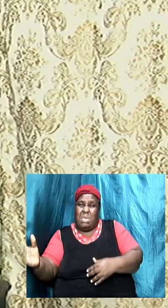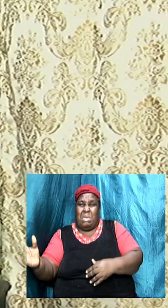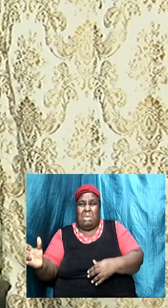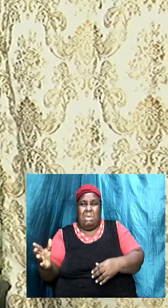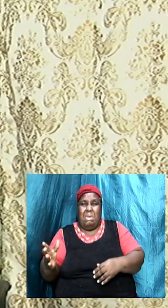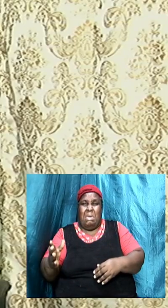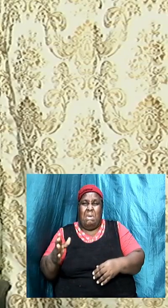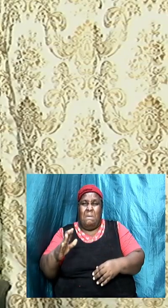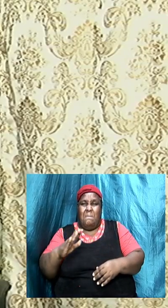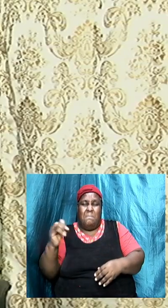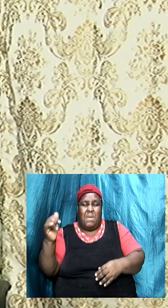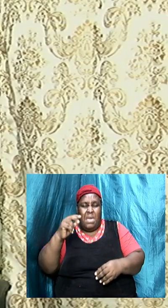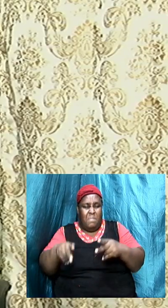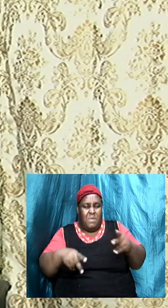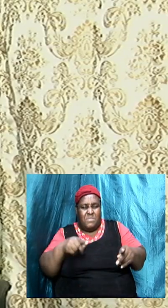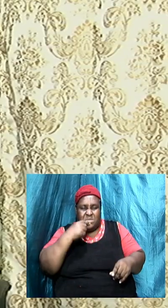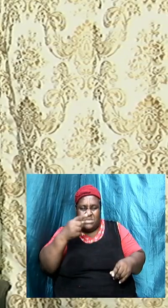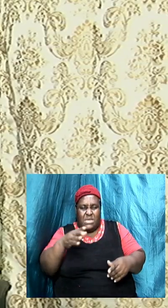biblical.